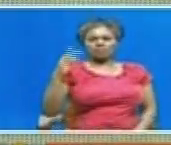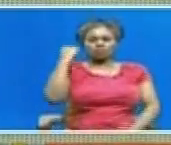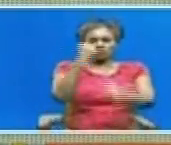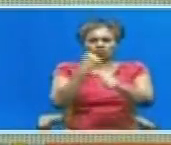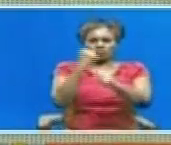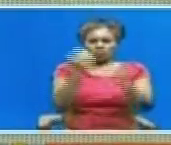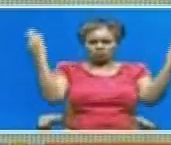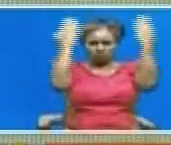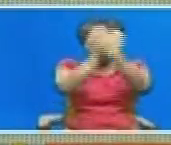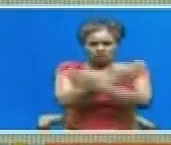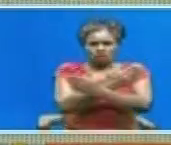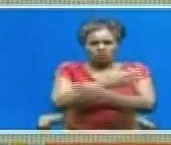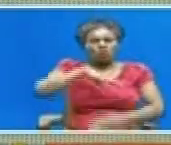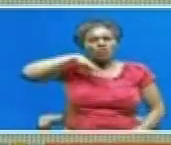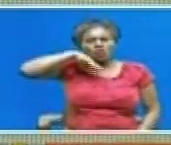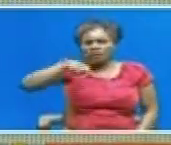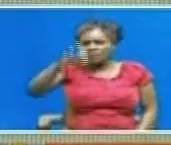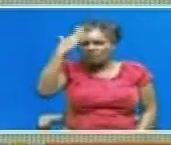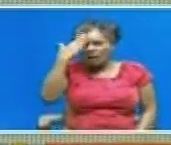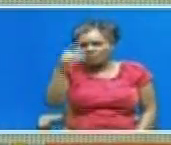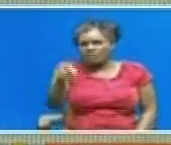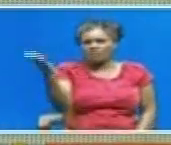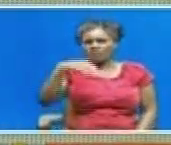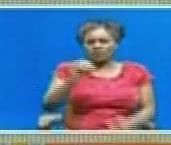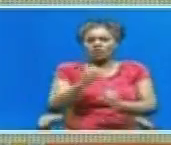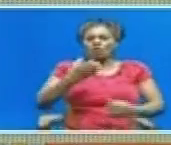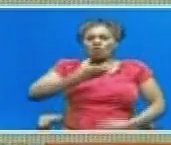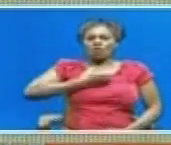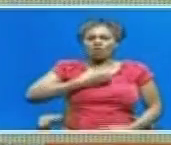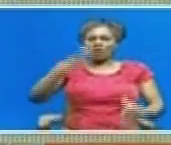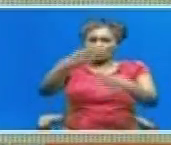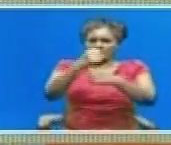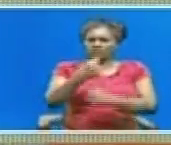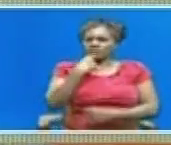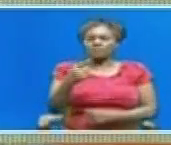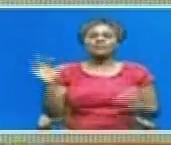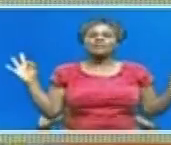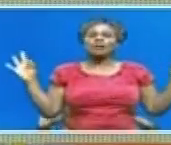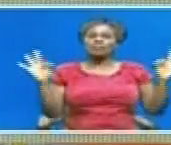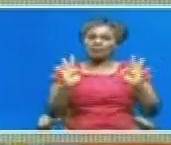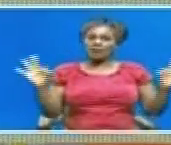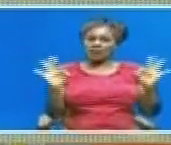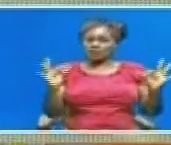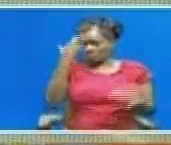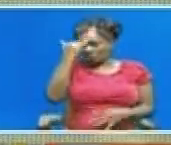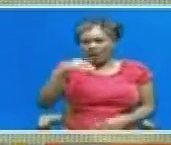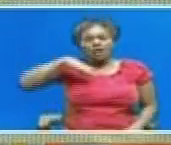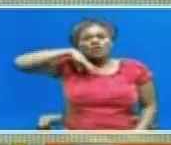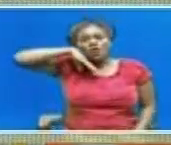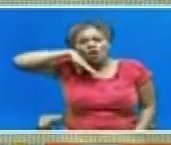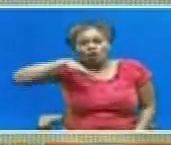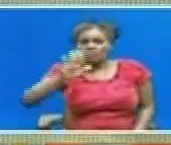usiku alipovamiwa bila yeye kujua. Wamiliki wa kampuni hiyo wamedai wameshangazwa na kisa hicho kwani mbwa